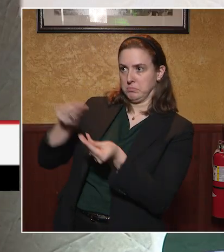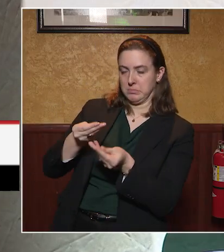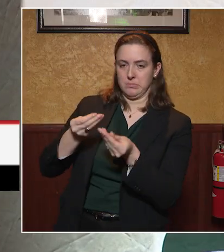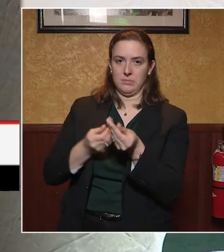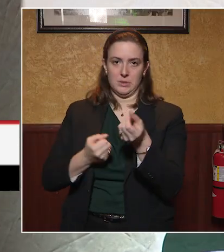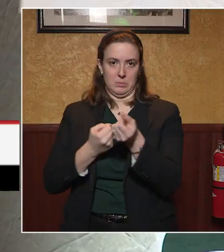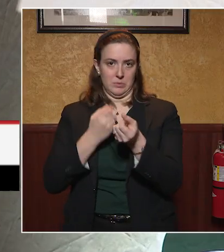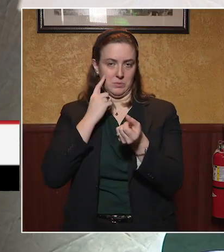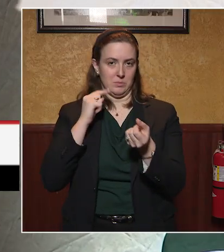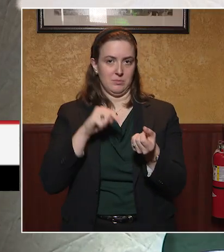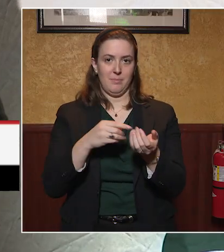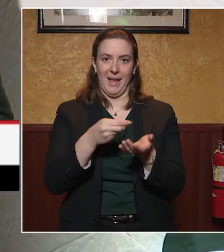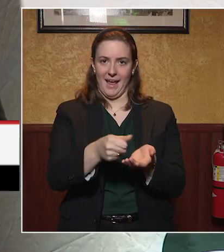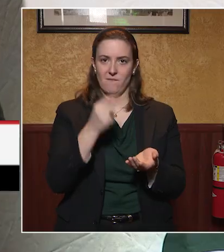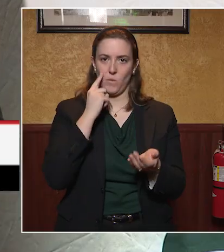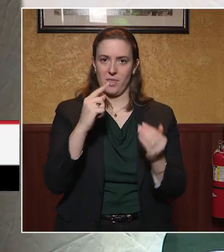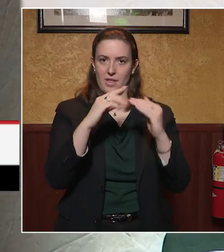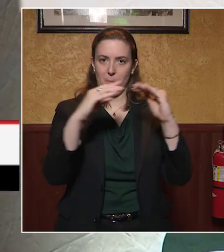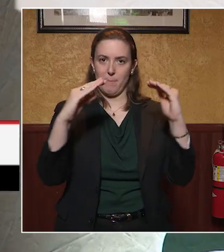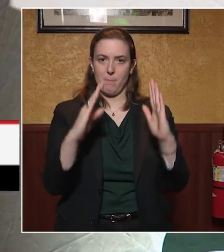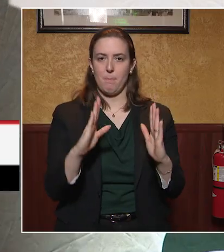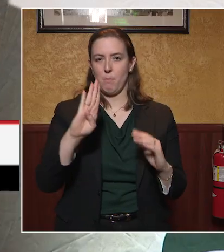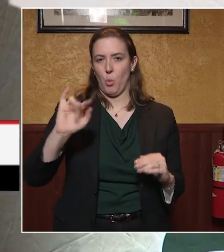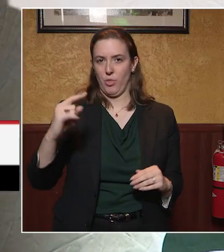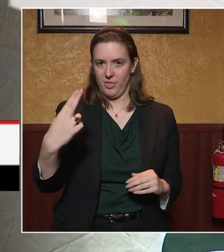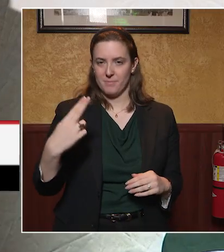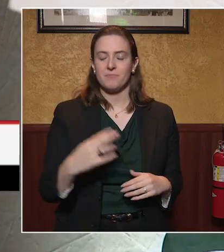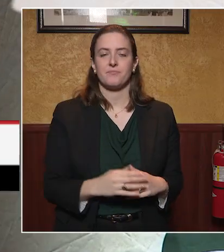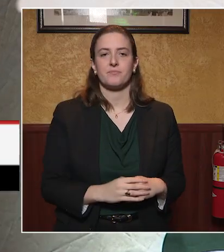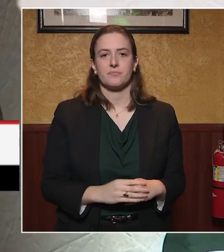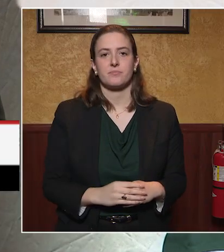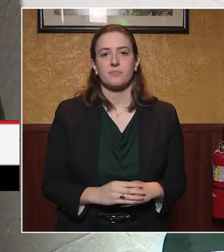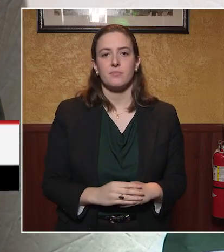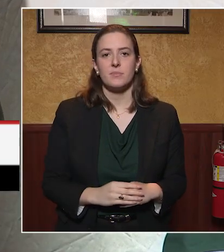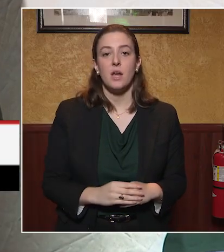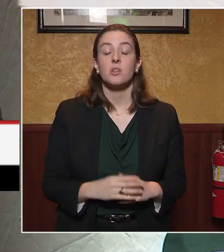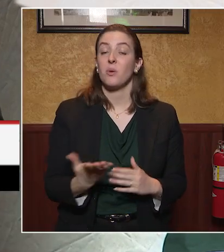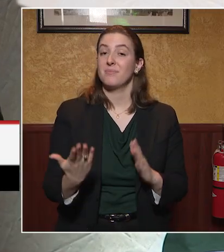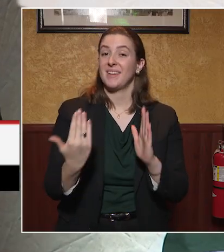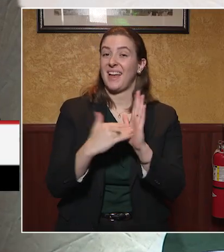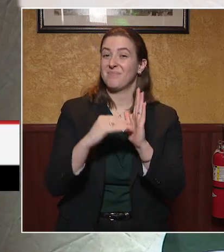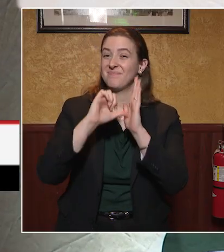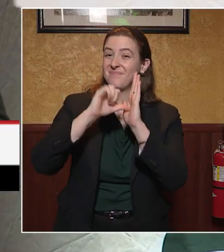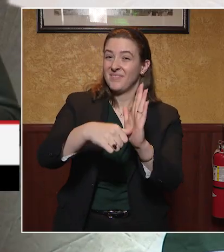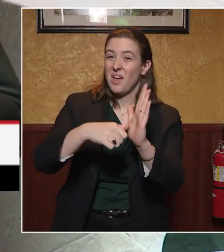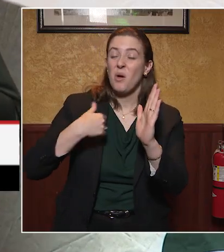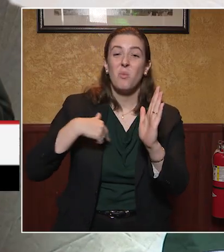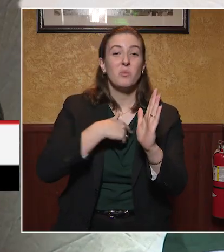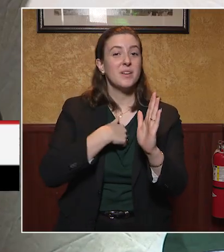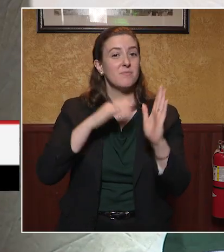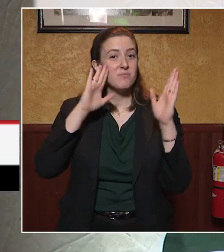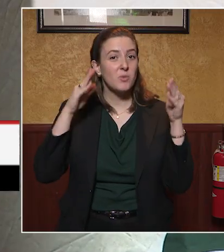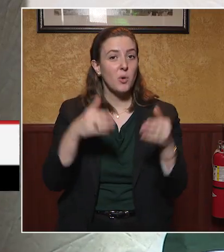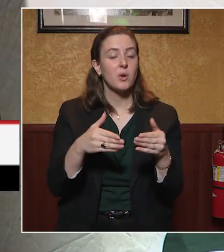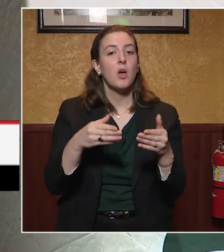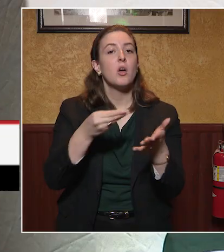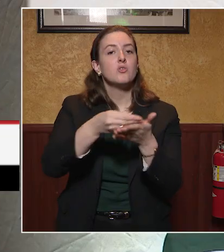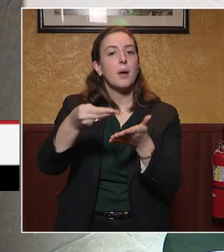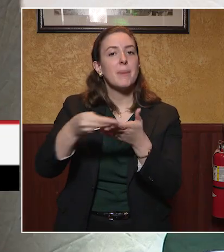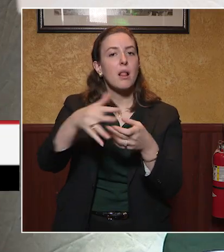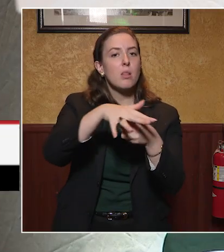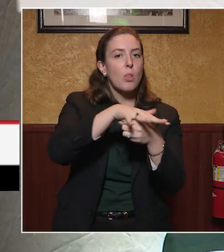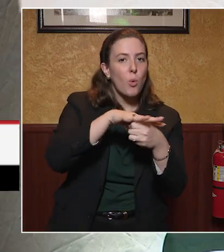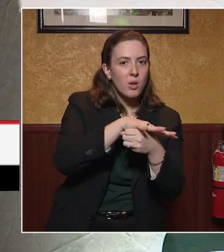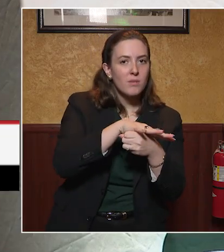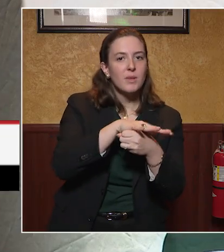product. Now, other thing that I really want to lean into, we are all about shopping local. We want to shop local, we want to shop small, and we want to